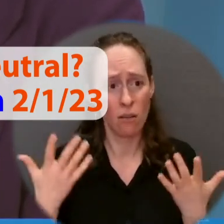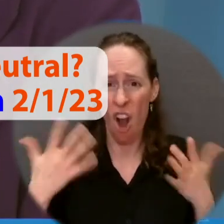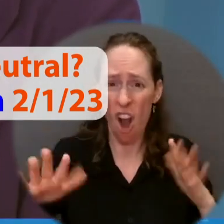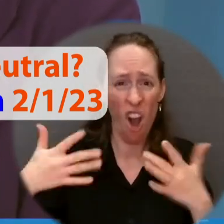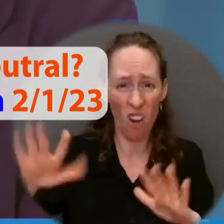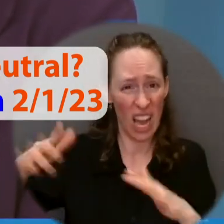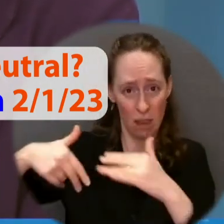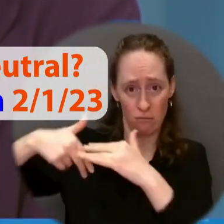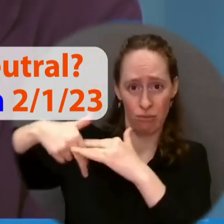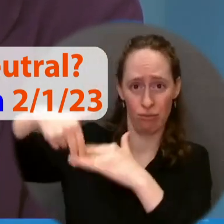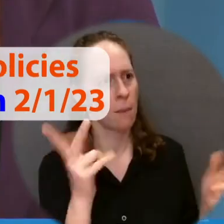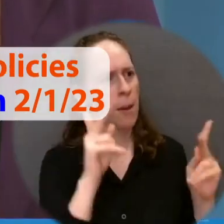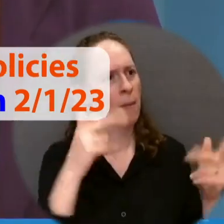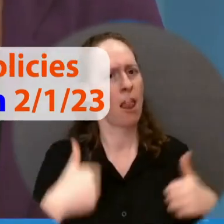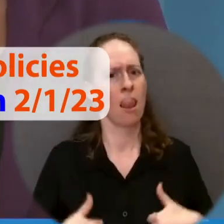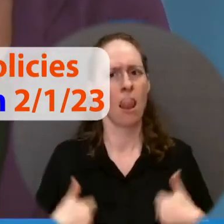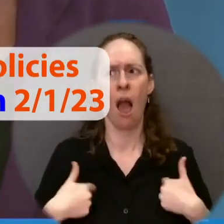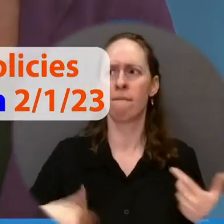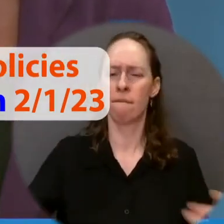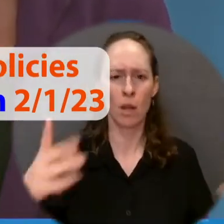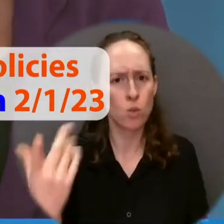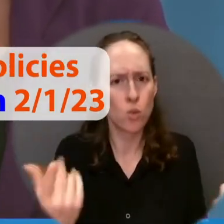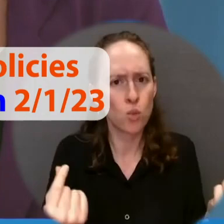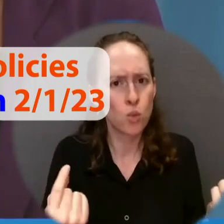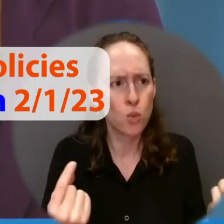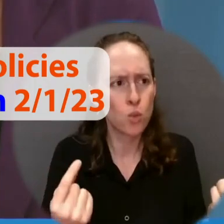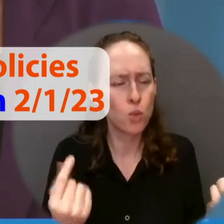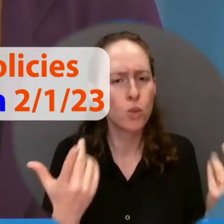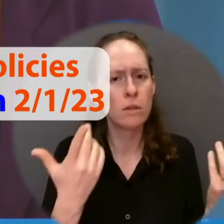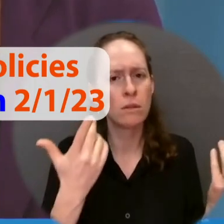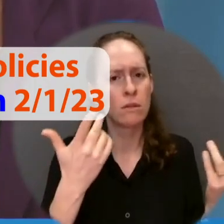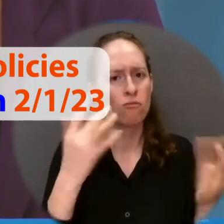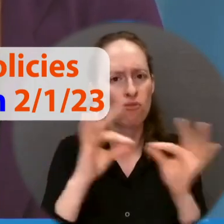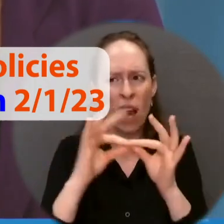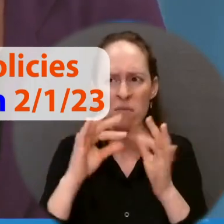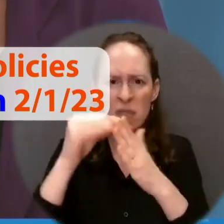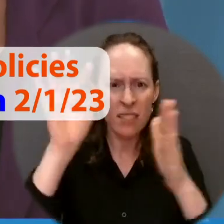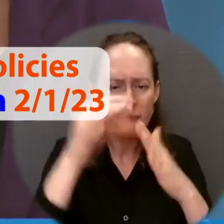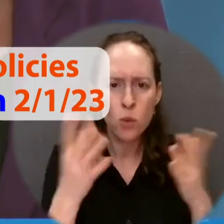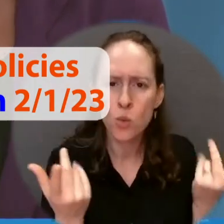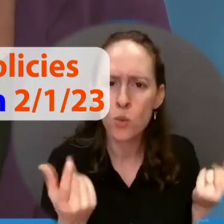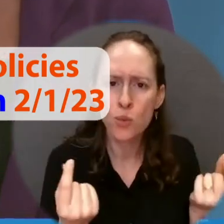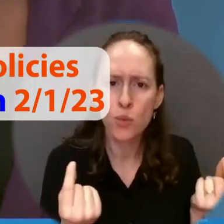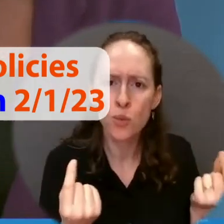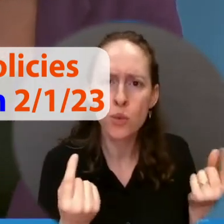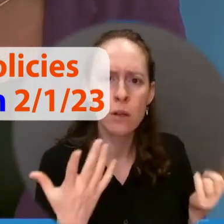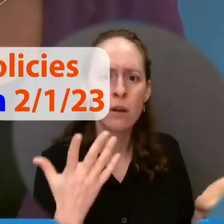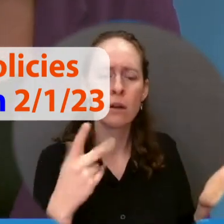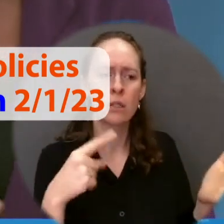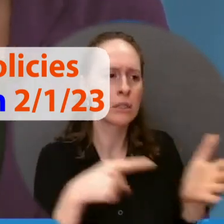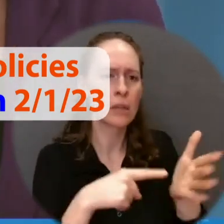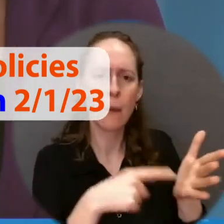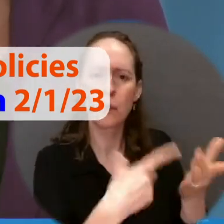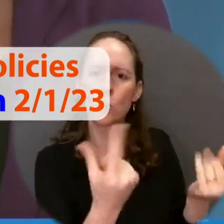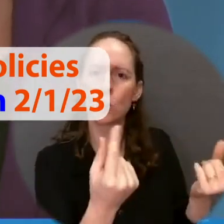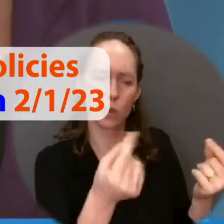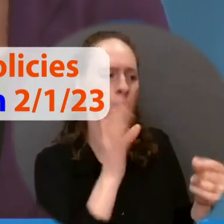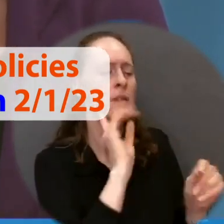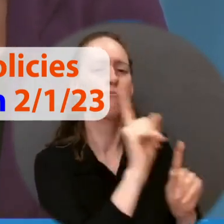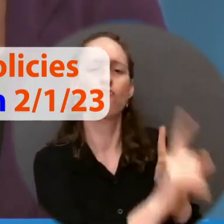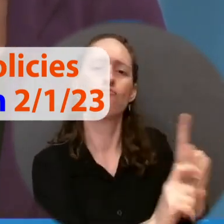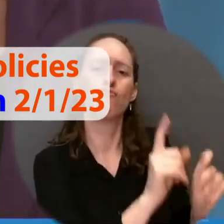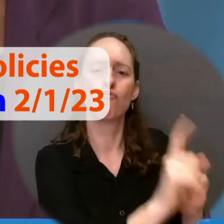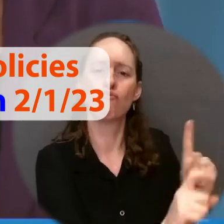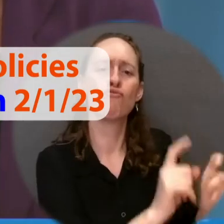to lower the deficit. How are we going to deal with the national deficit, which is something that the president has taken very seriously by,